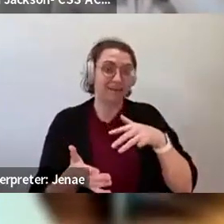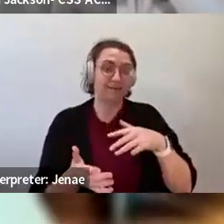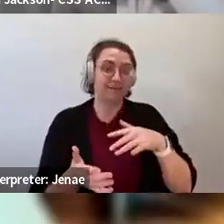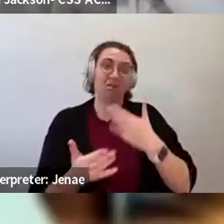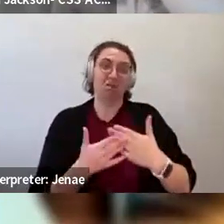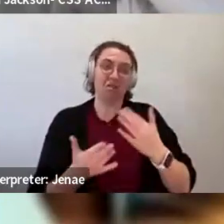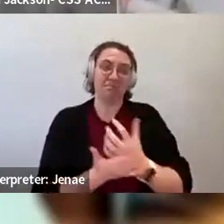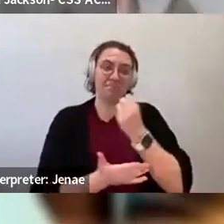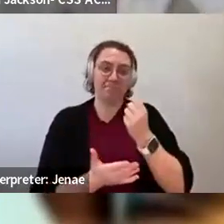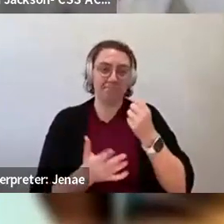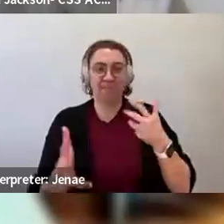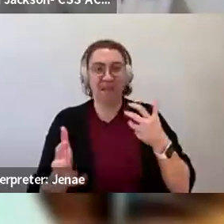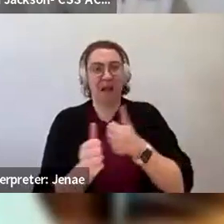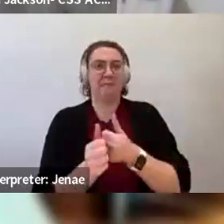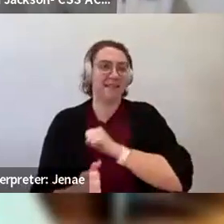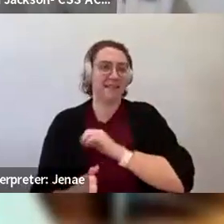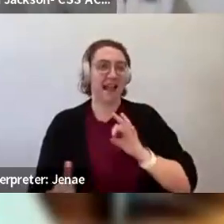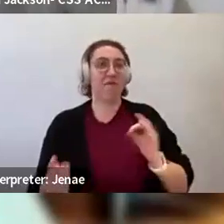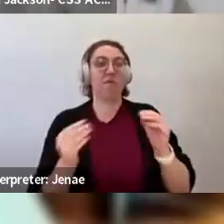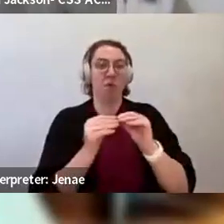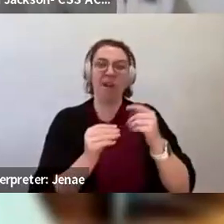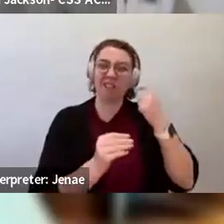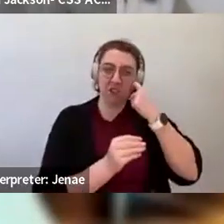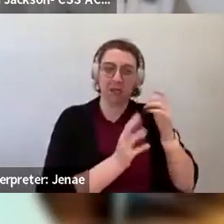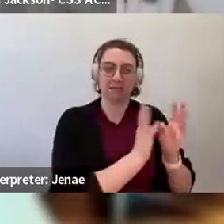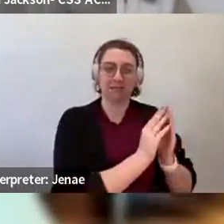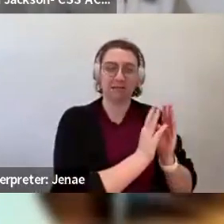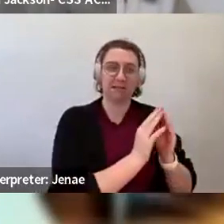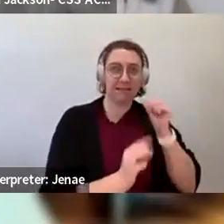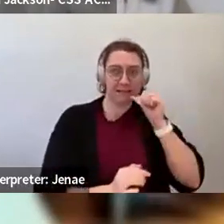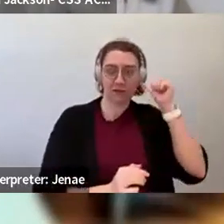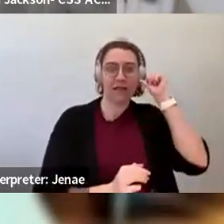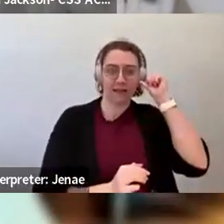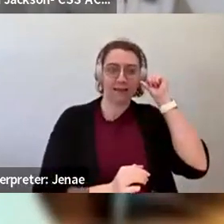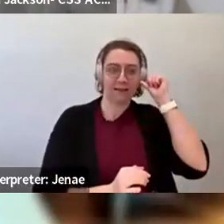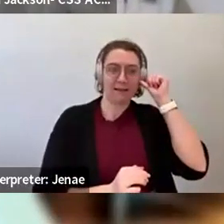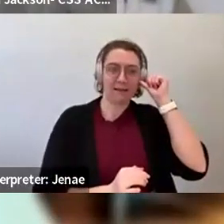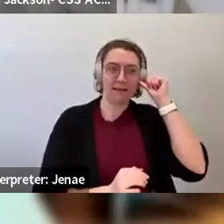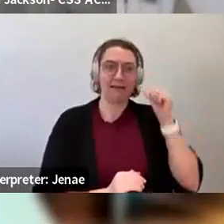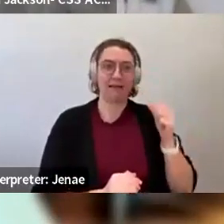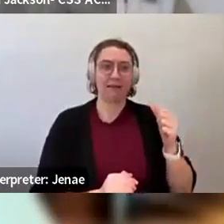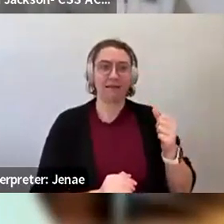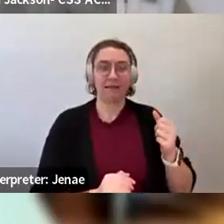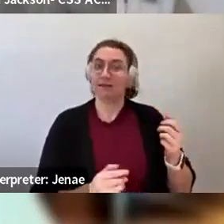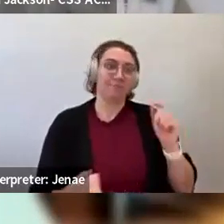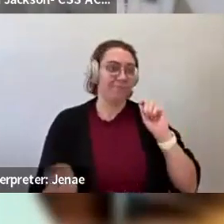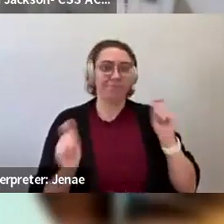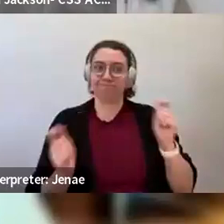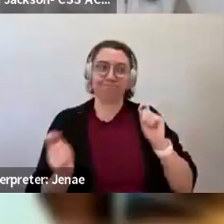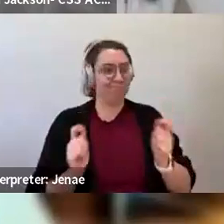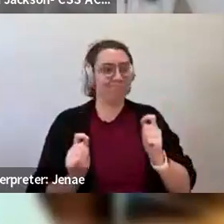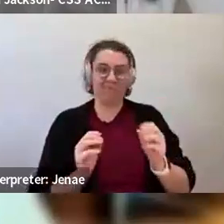our staff even further. We just met with folks yesterday, and even more changes are happening today.